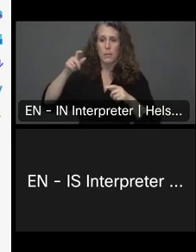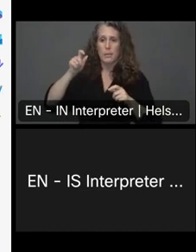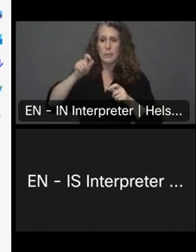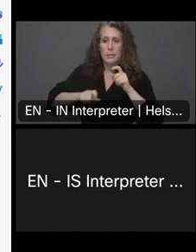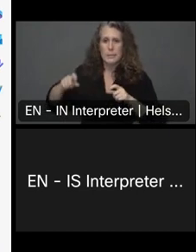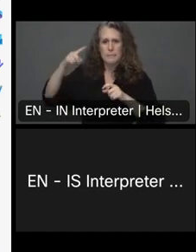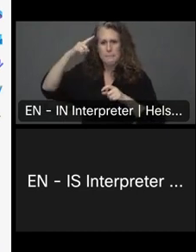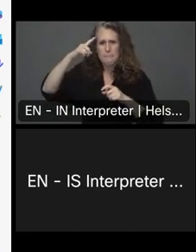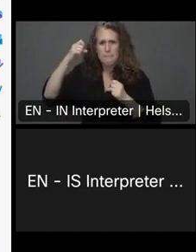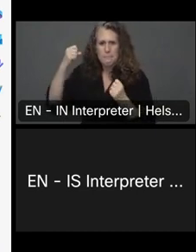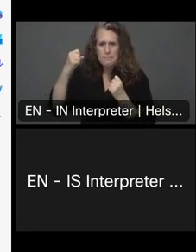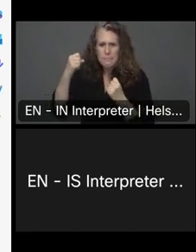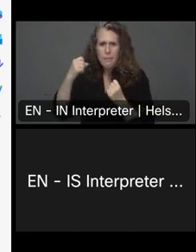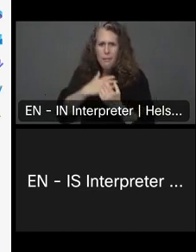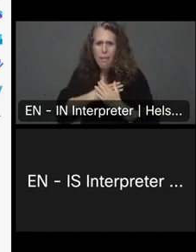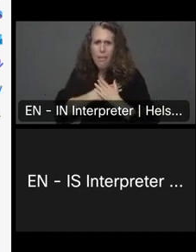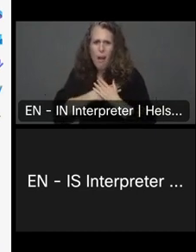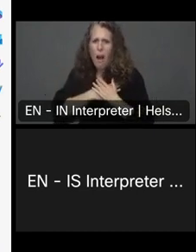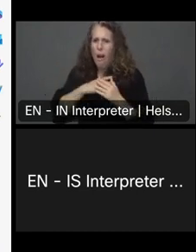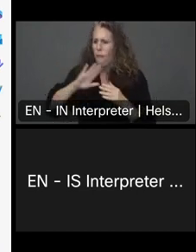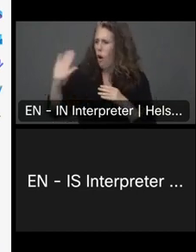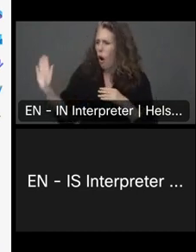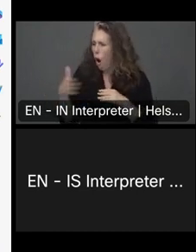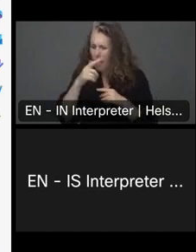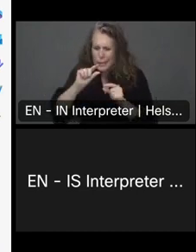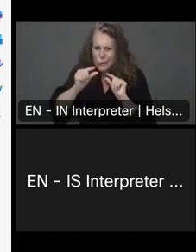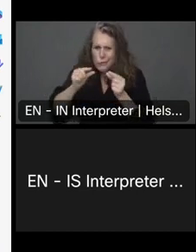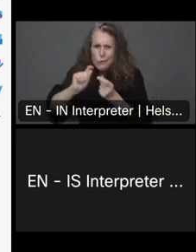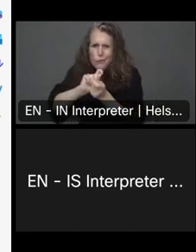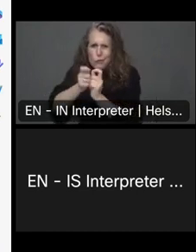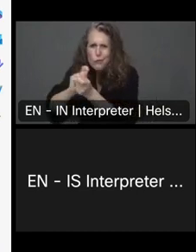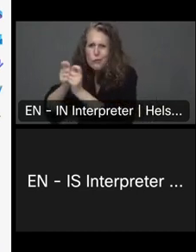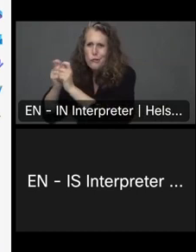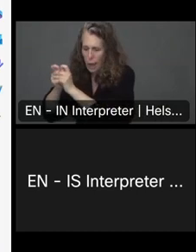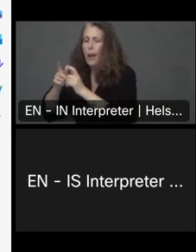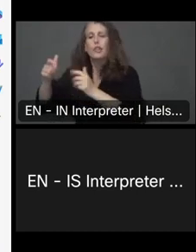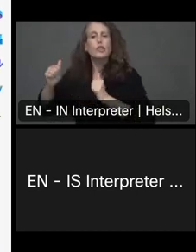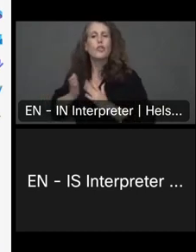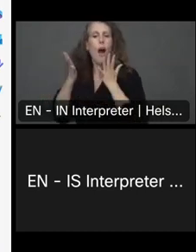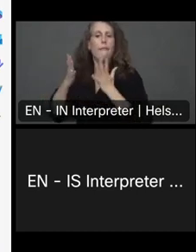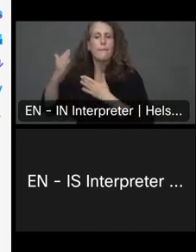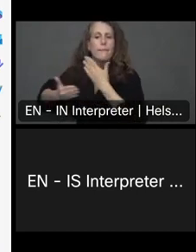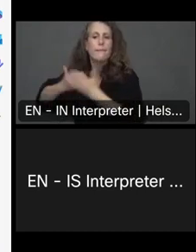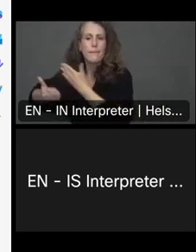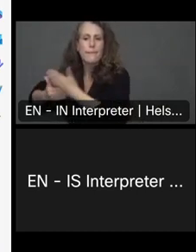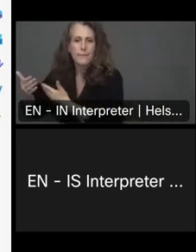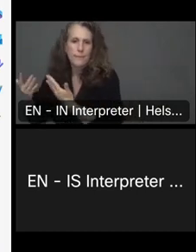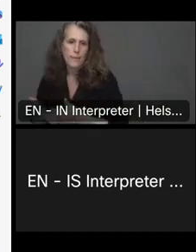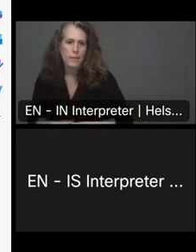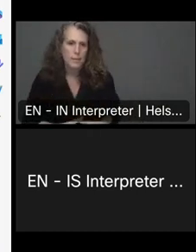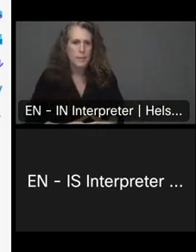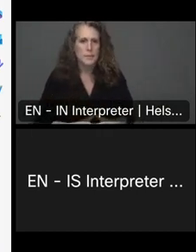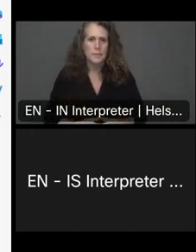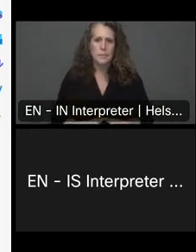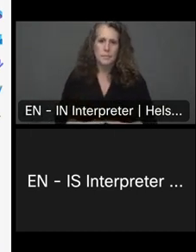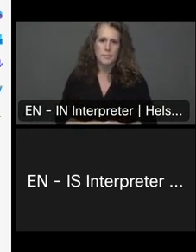slight changes in all things. The survival or preservation of certain favored words in the struggle for existence is